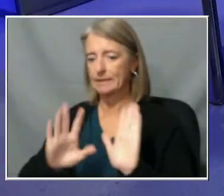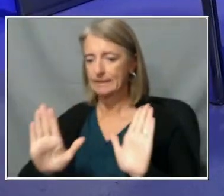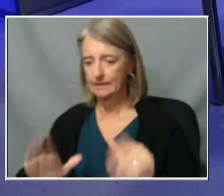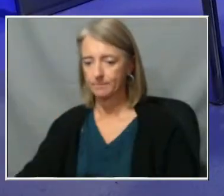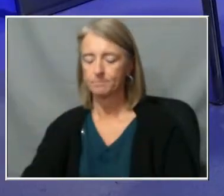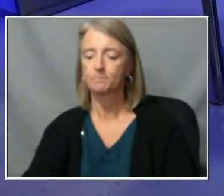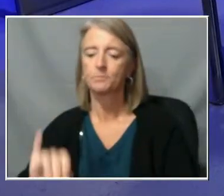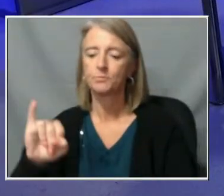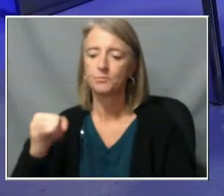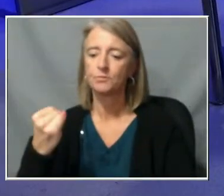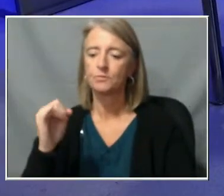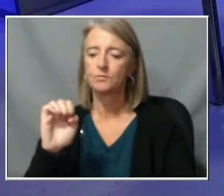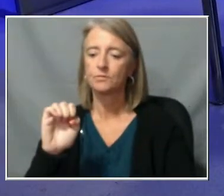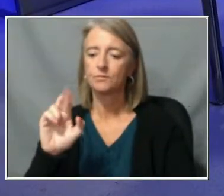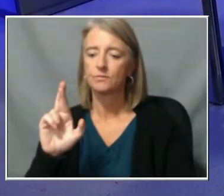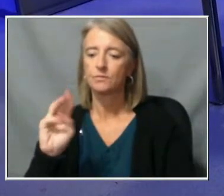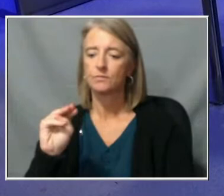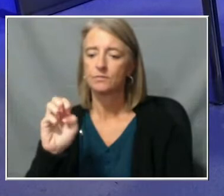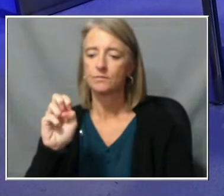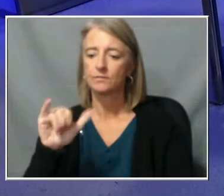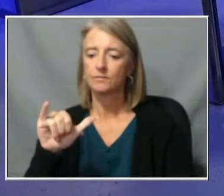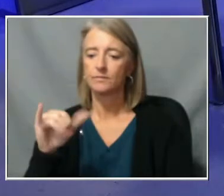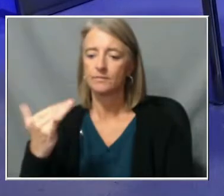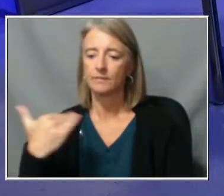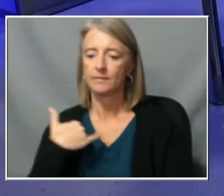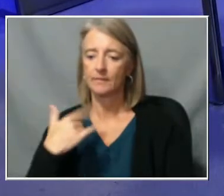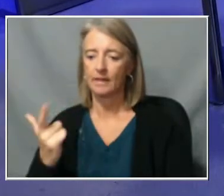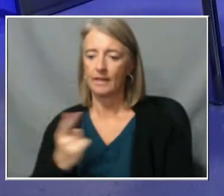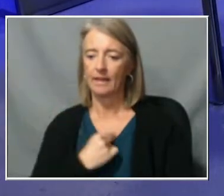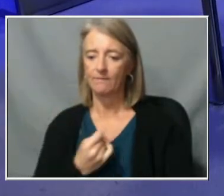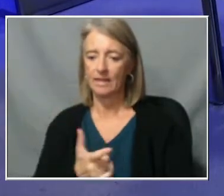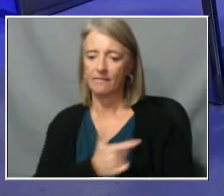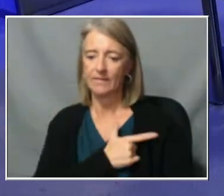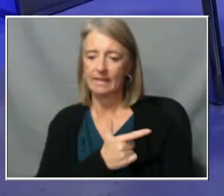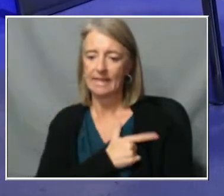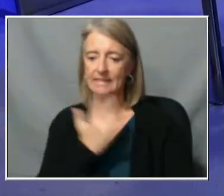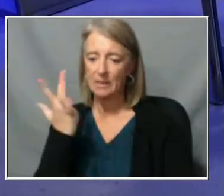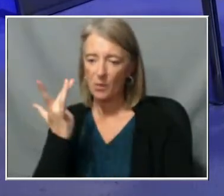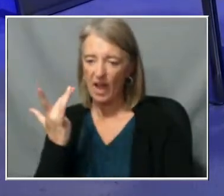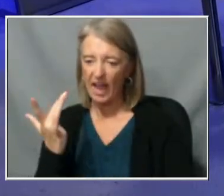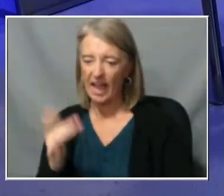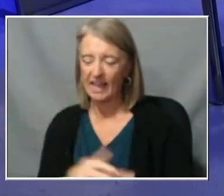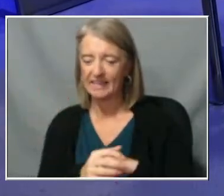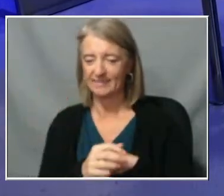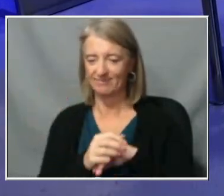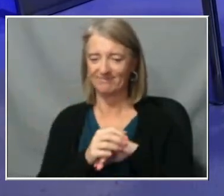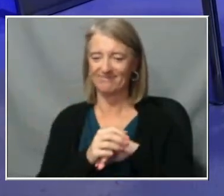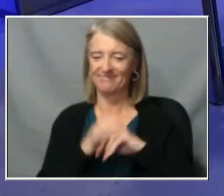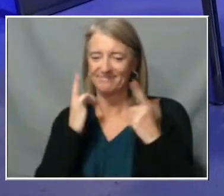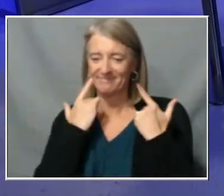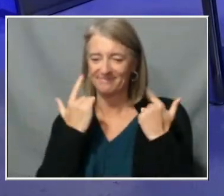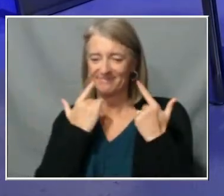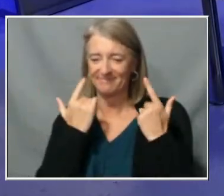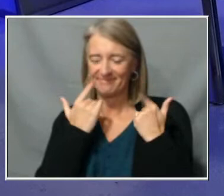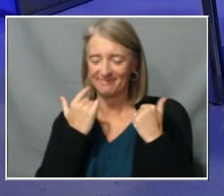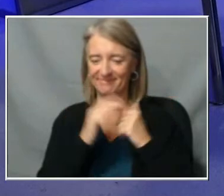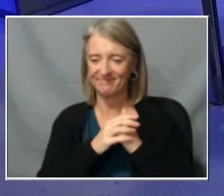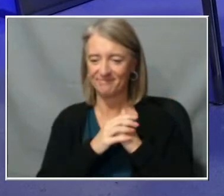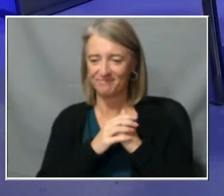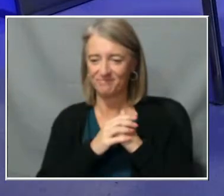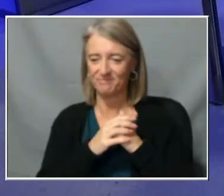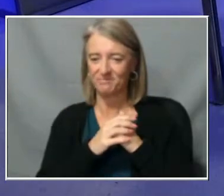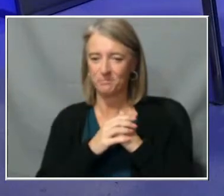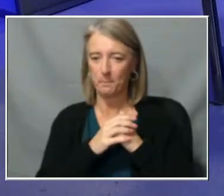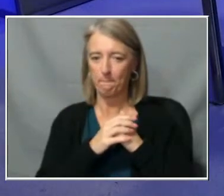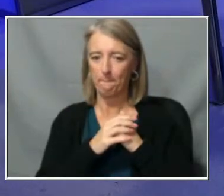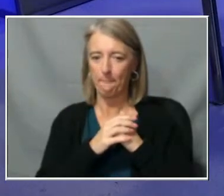why Merle and Barbara are making him feel so lazy today. But hey, you and I and all of us both. But he has a